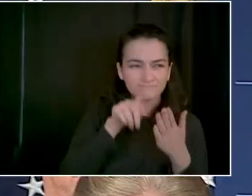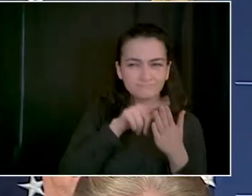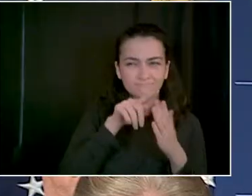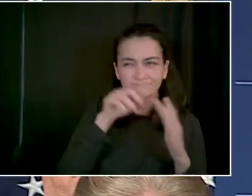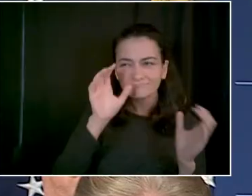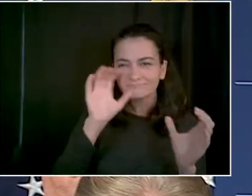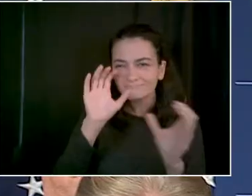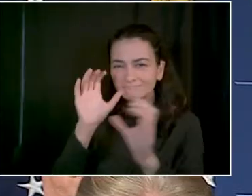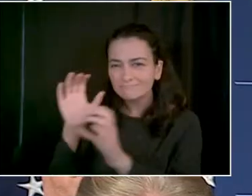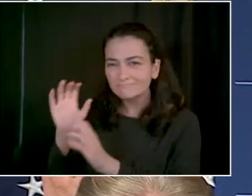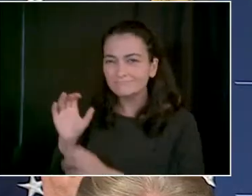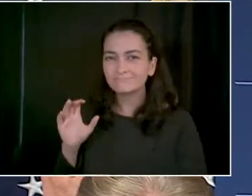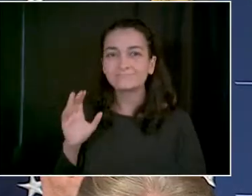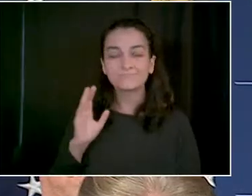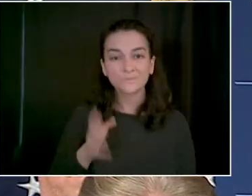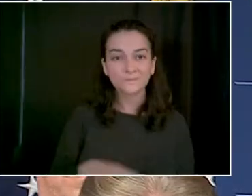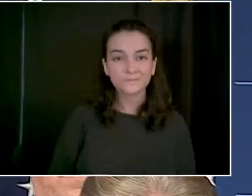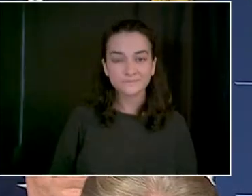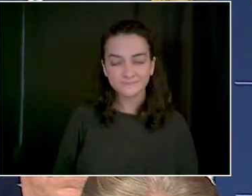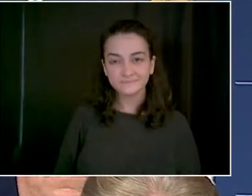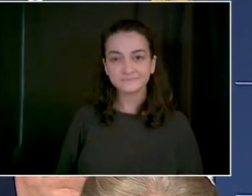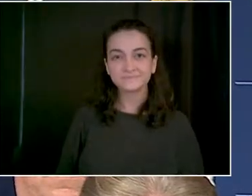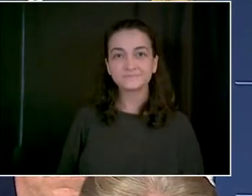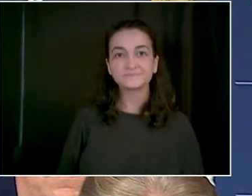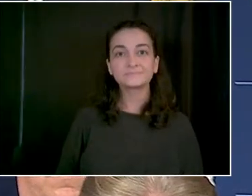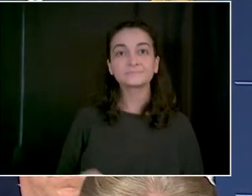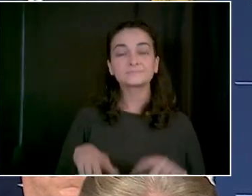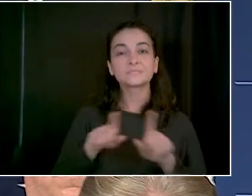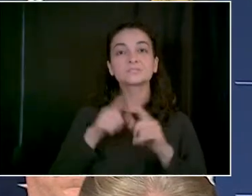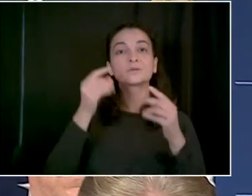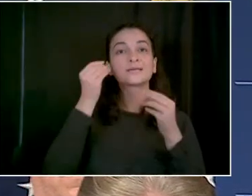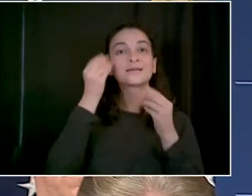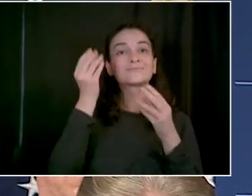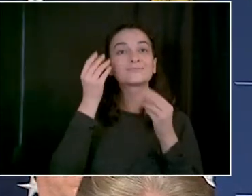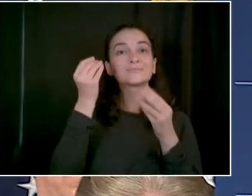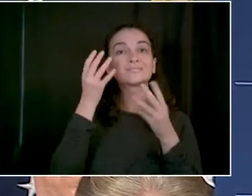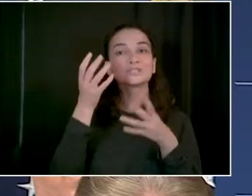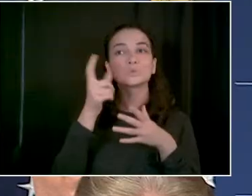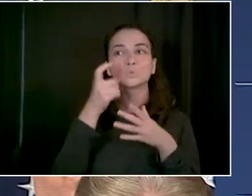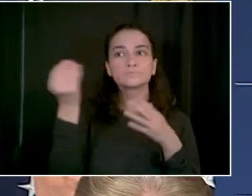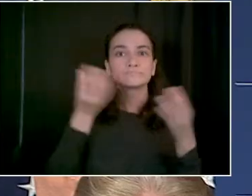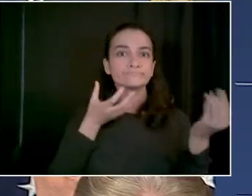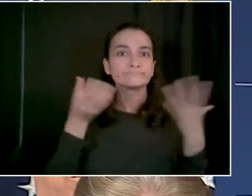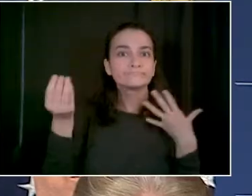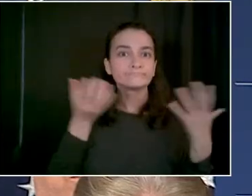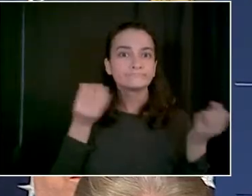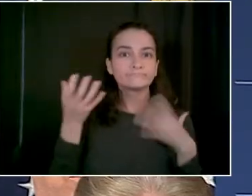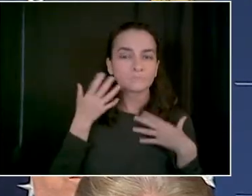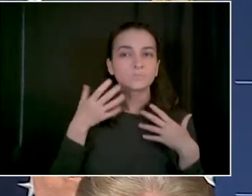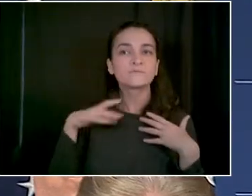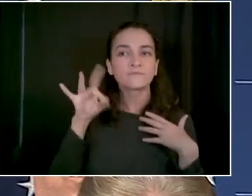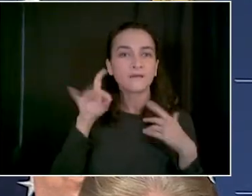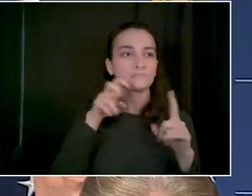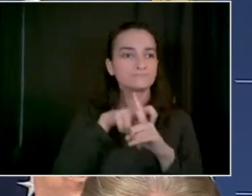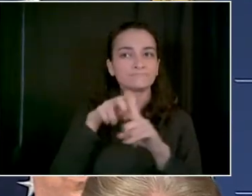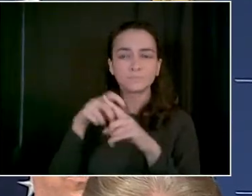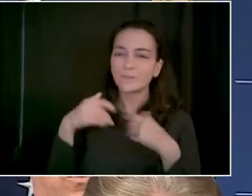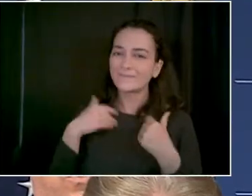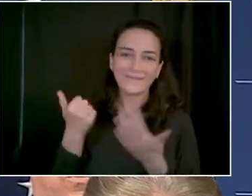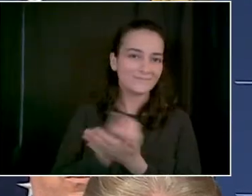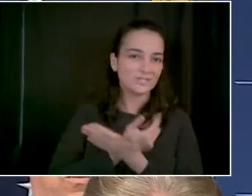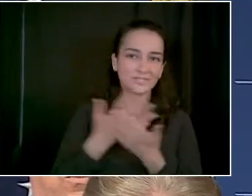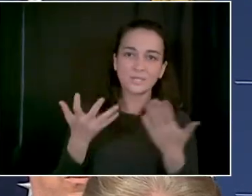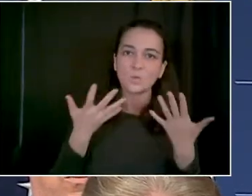using the information that we gather so that we can handle it, but they did discovery. We have a tool of having people who commit